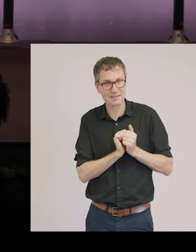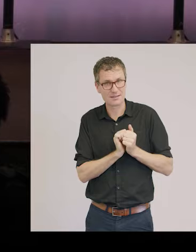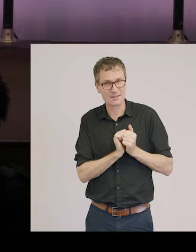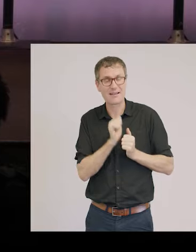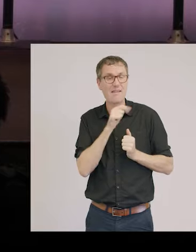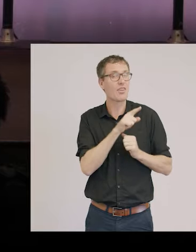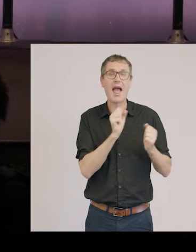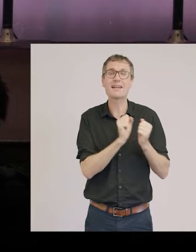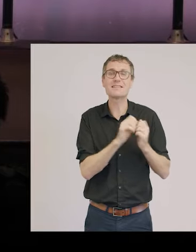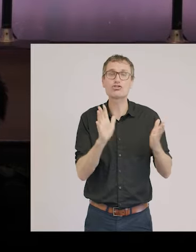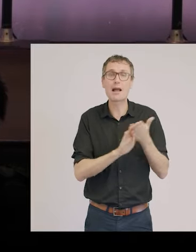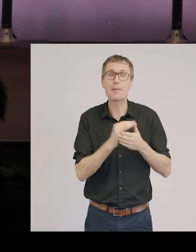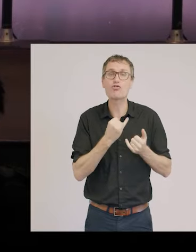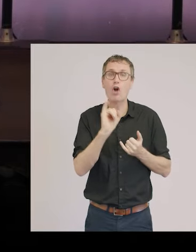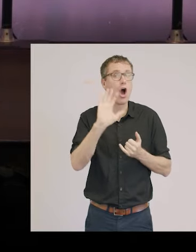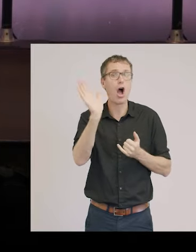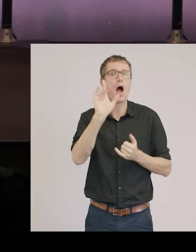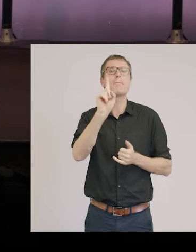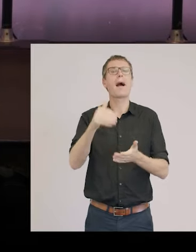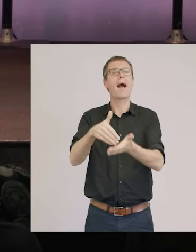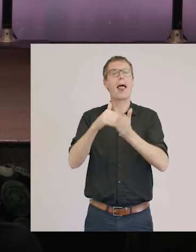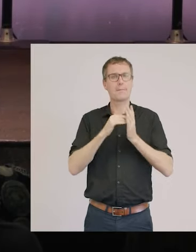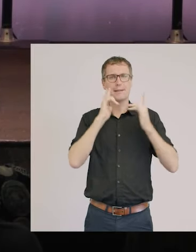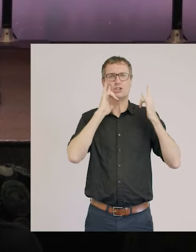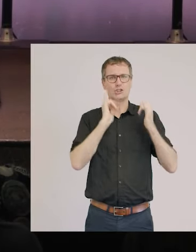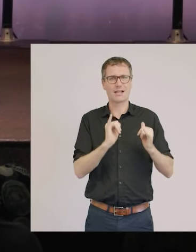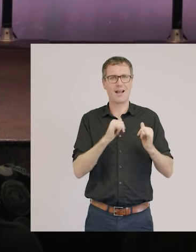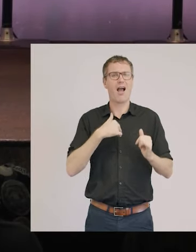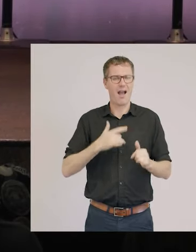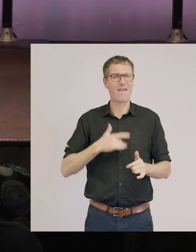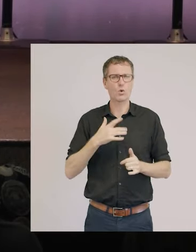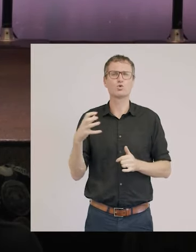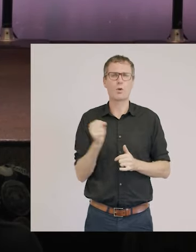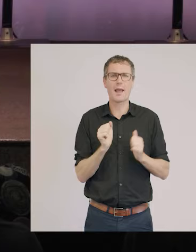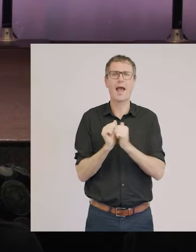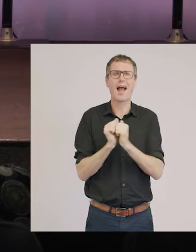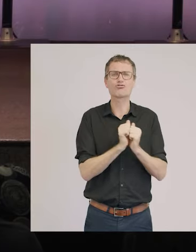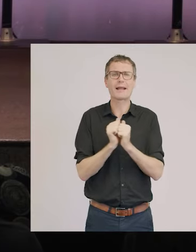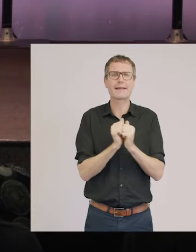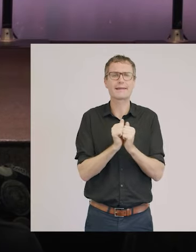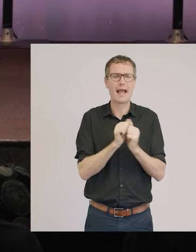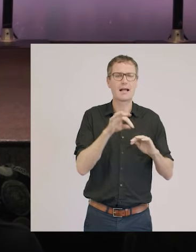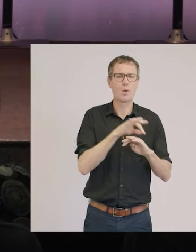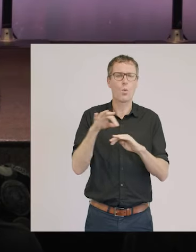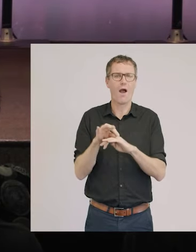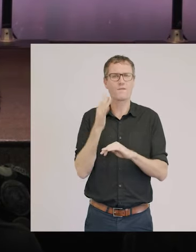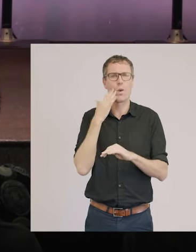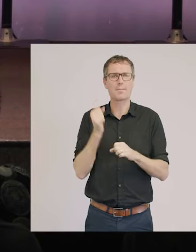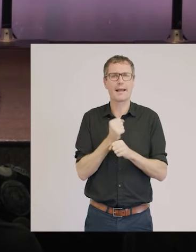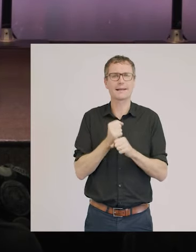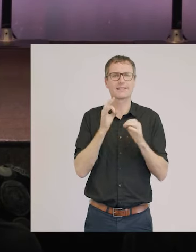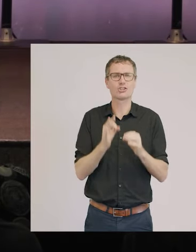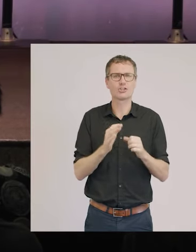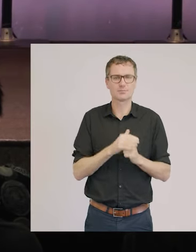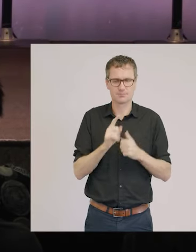Does your spouse witness to it? Now, it doesn't necessarily mean that it's wrong if your spouse doesn't witness to it, but it's a really good check. I believe in having